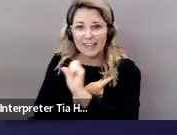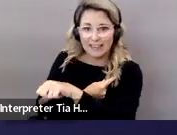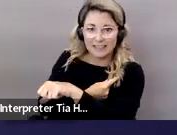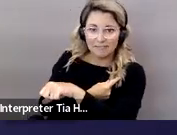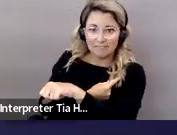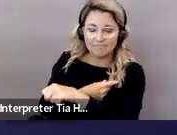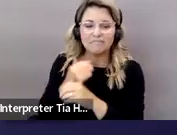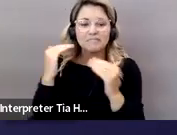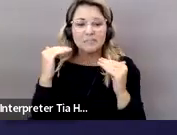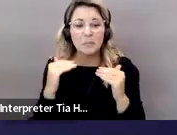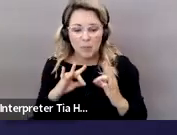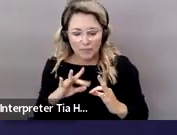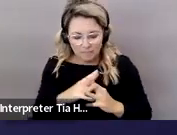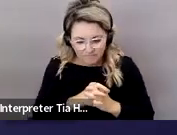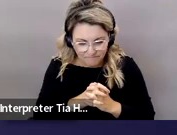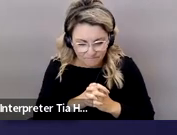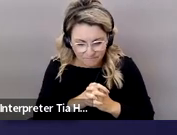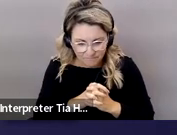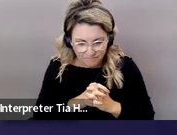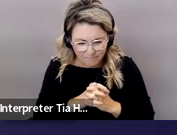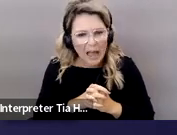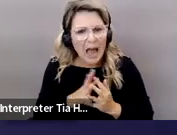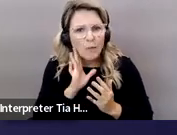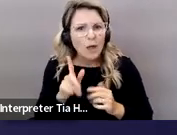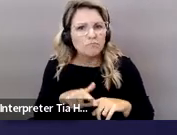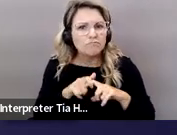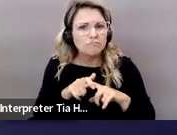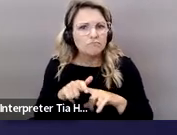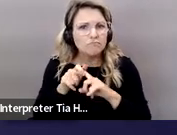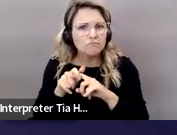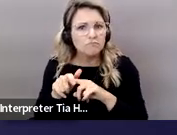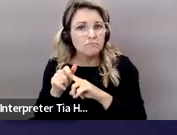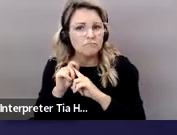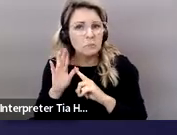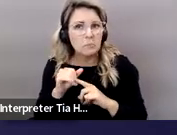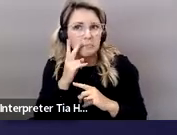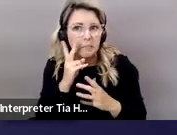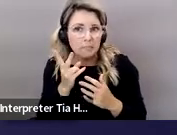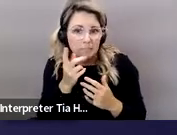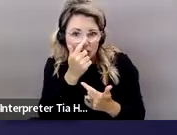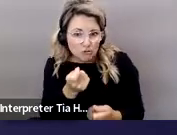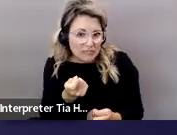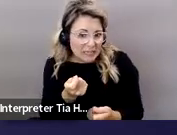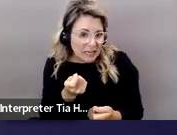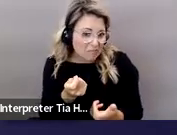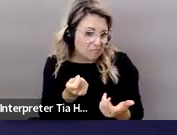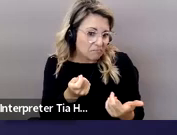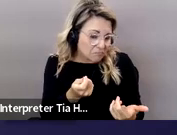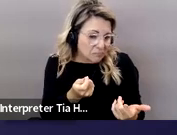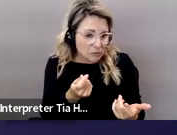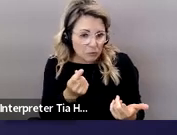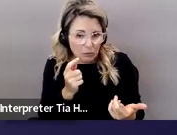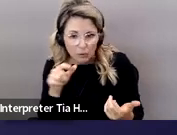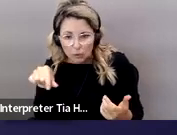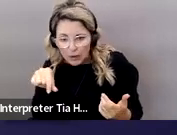Okay, so we'll stop periodically and just see if there's anything interesting in there that we should entertain as we